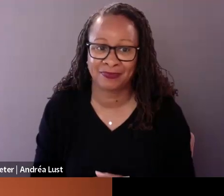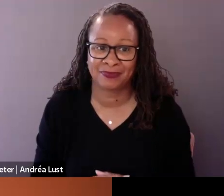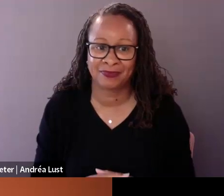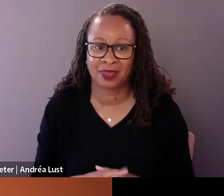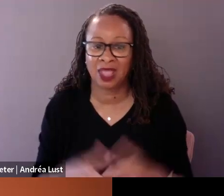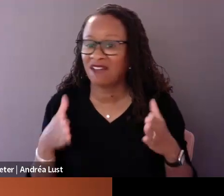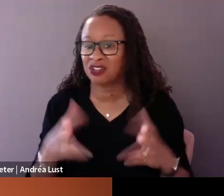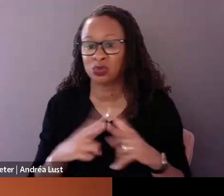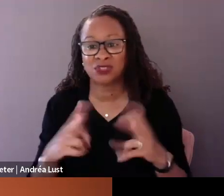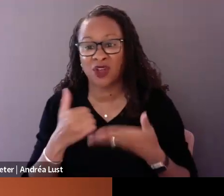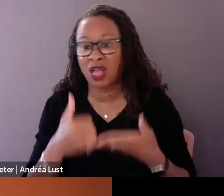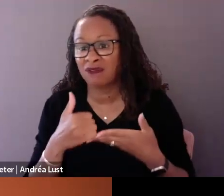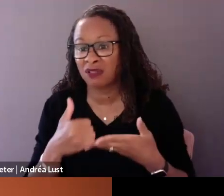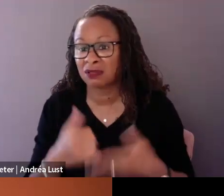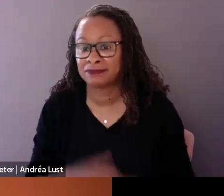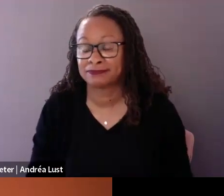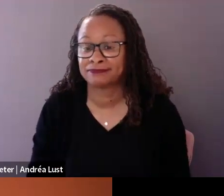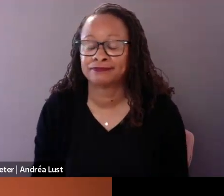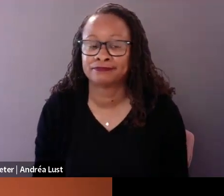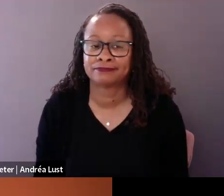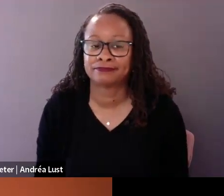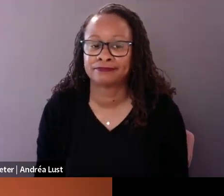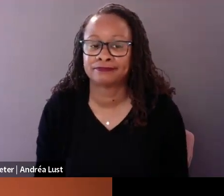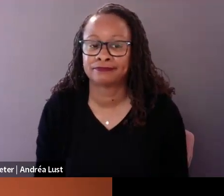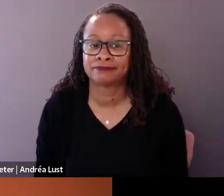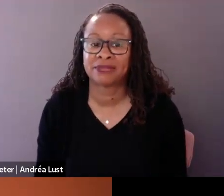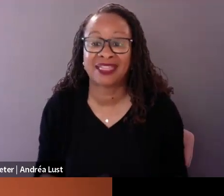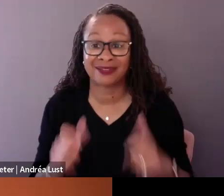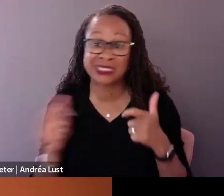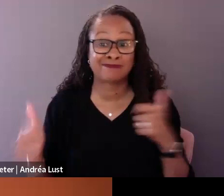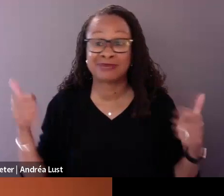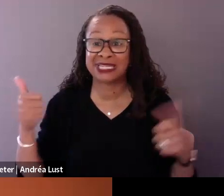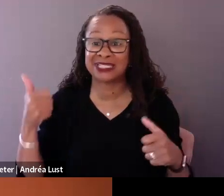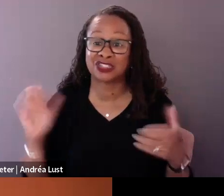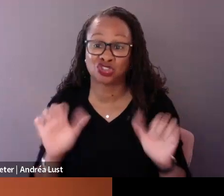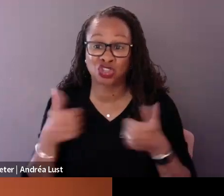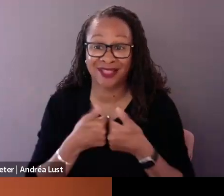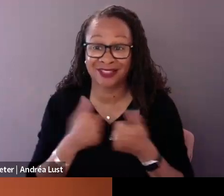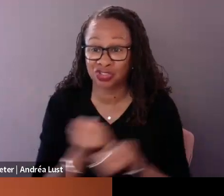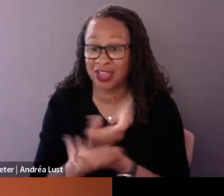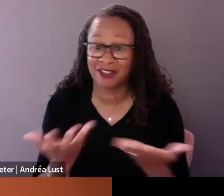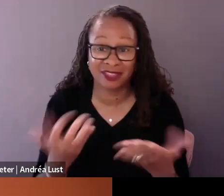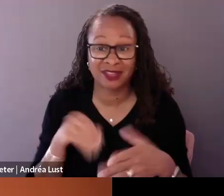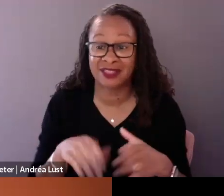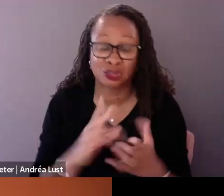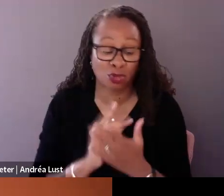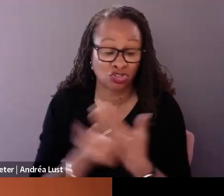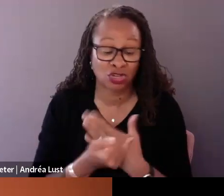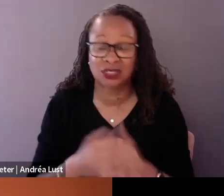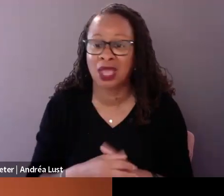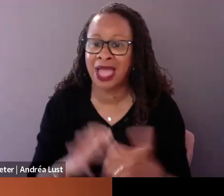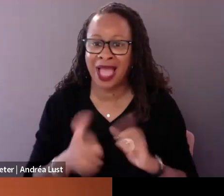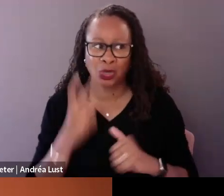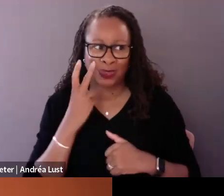was helpful. Because that was sort of the biggest challenge, I think, in this project was how do we